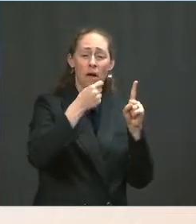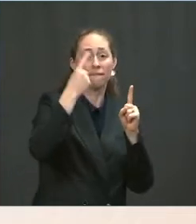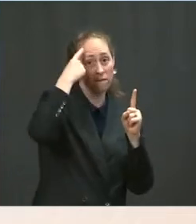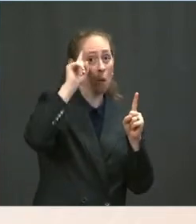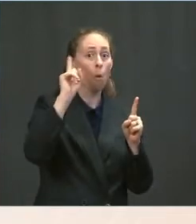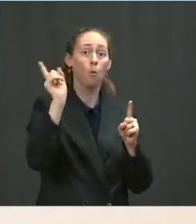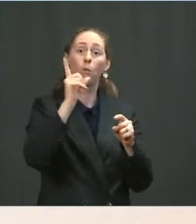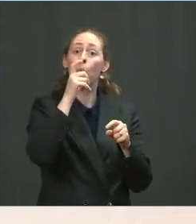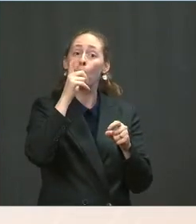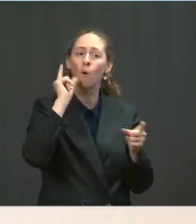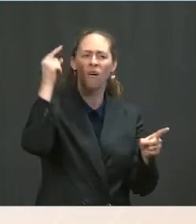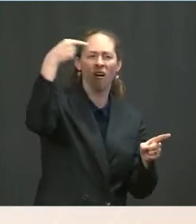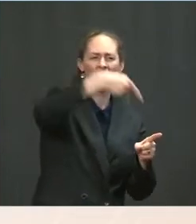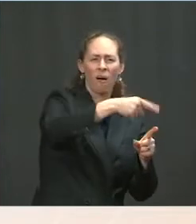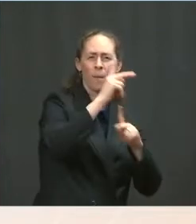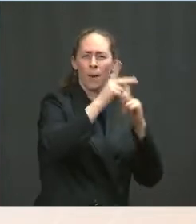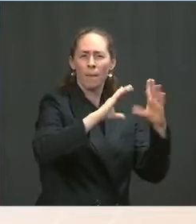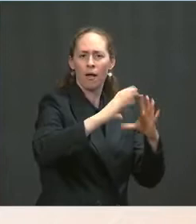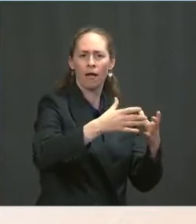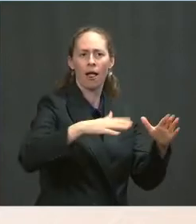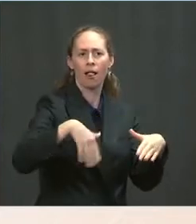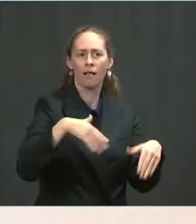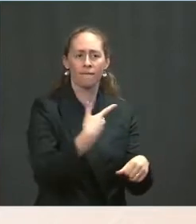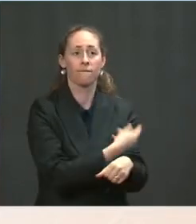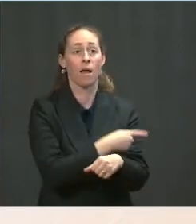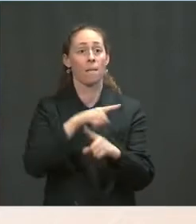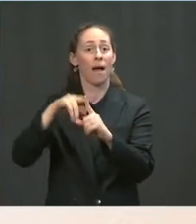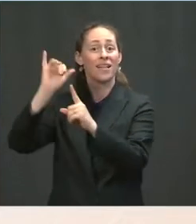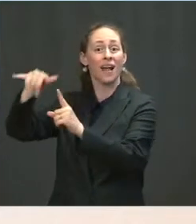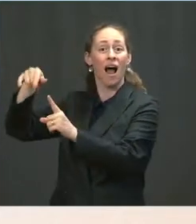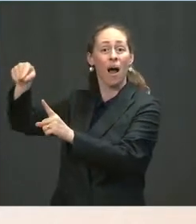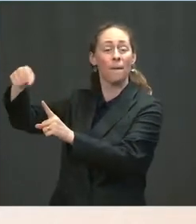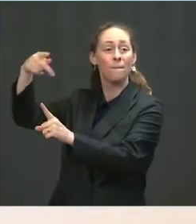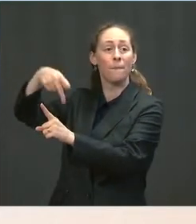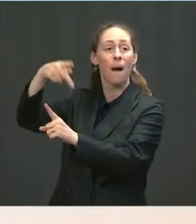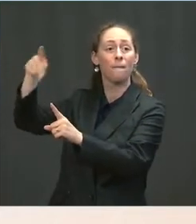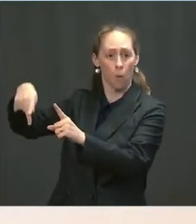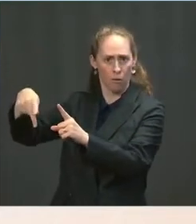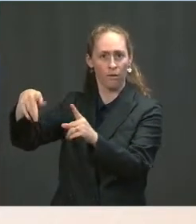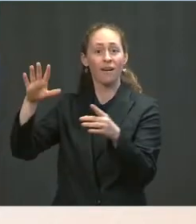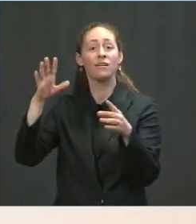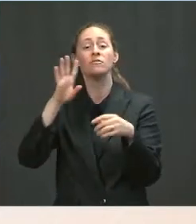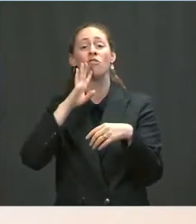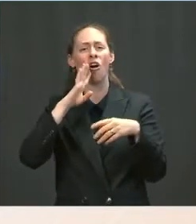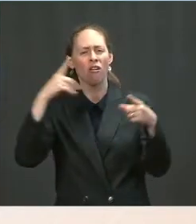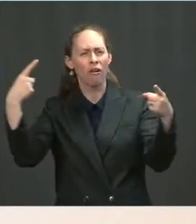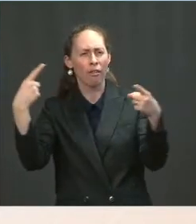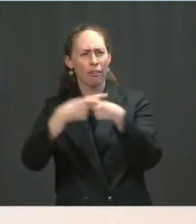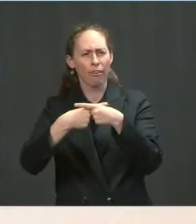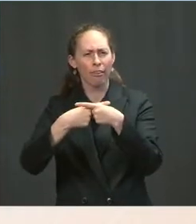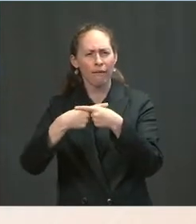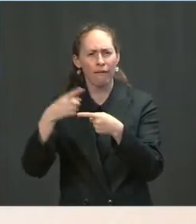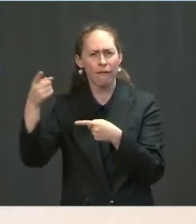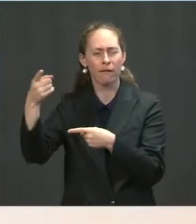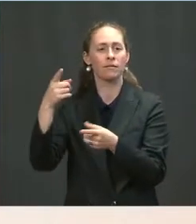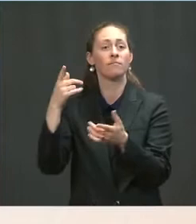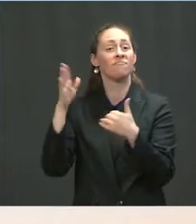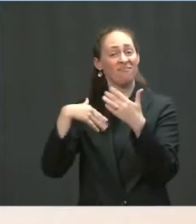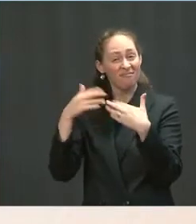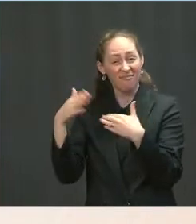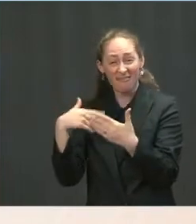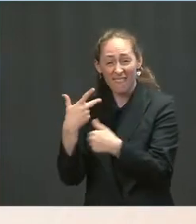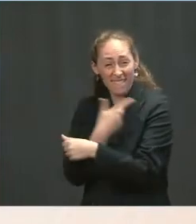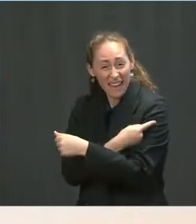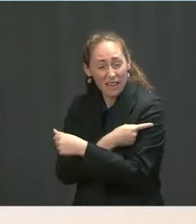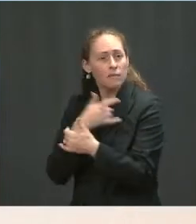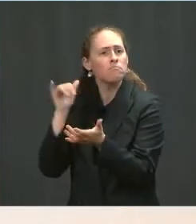that. He's also promised to level up with the American people, so his comments yesterday, I mean, was he being completely upfront about the